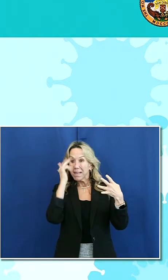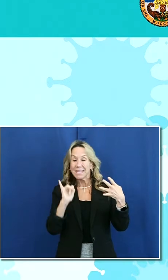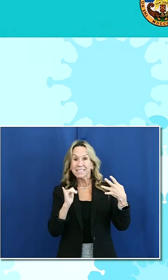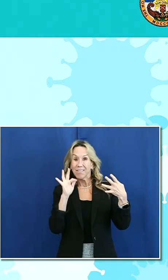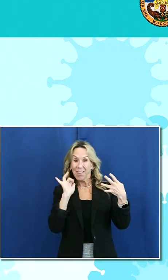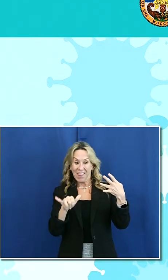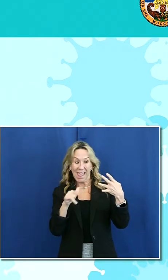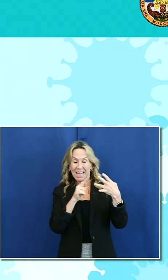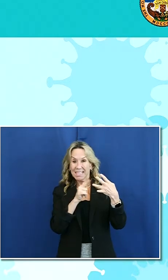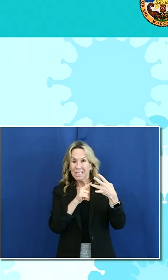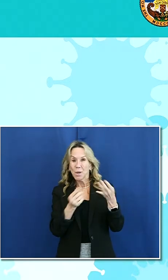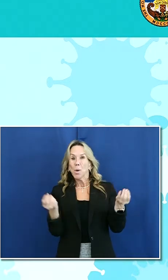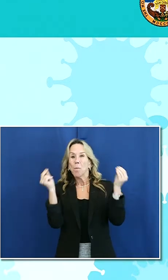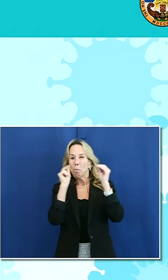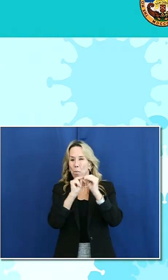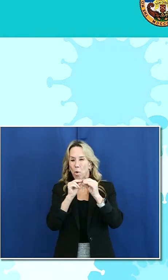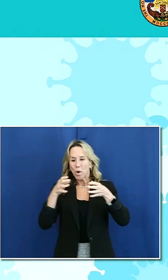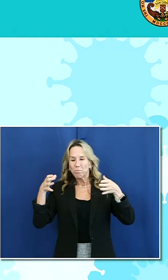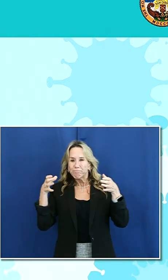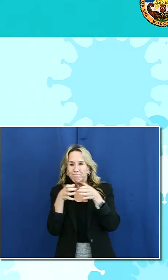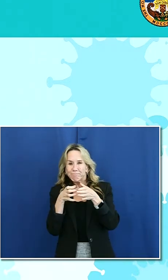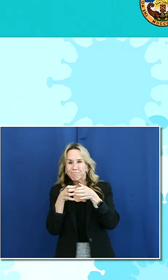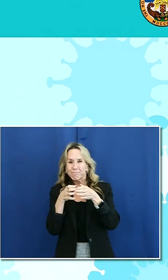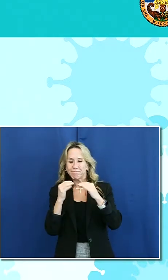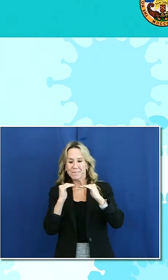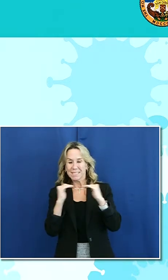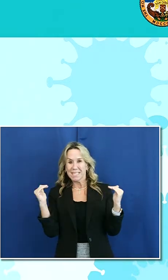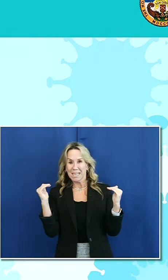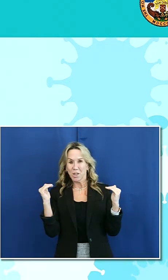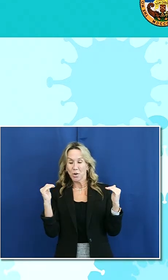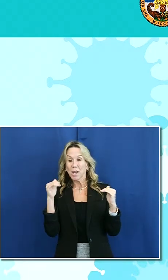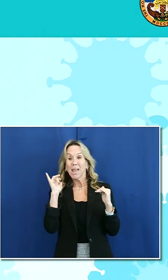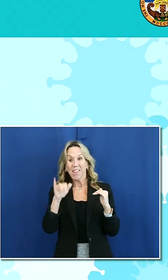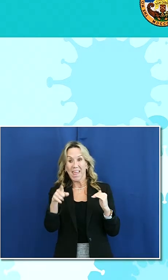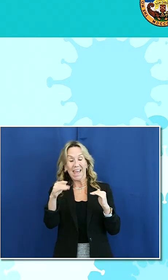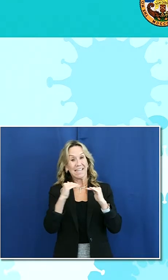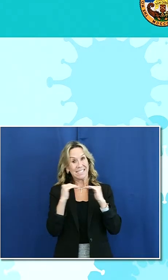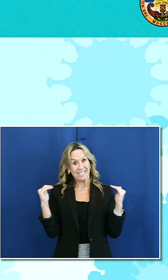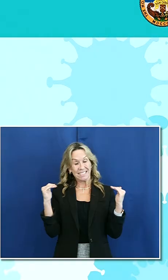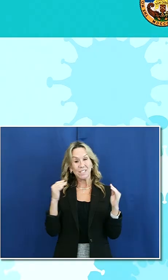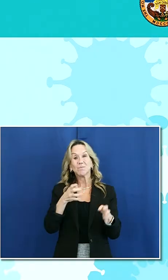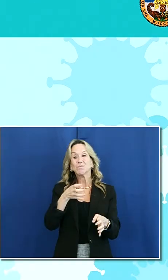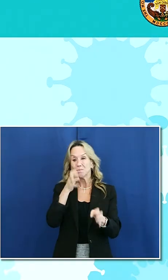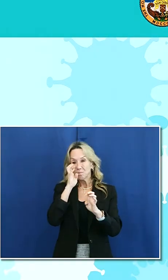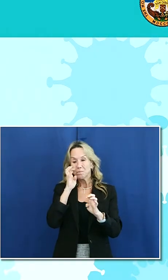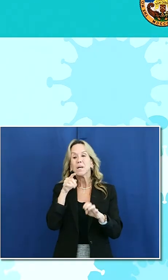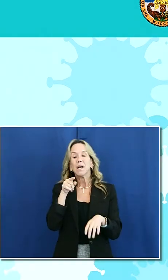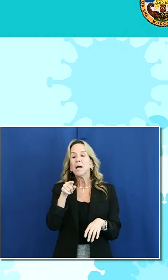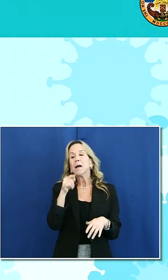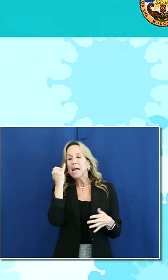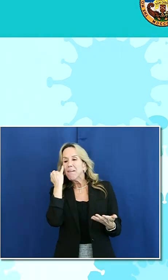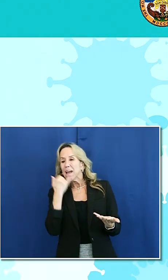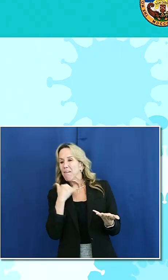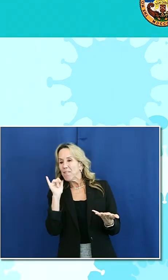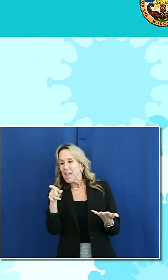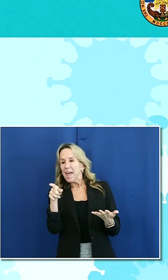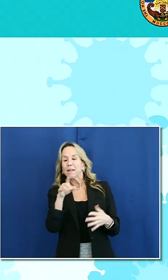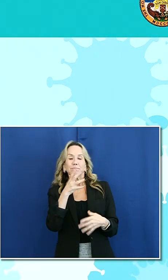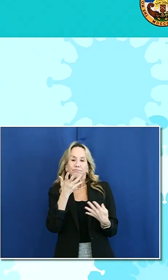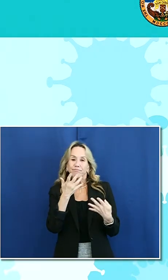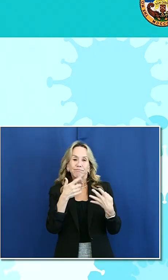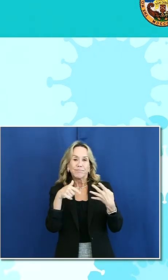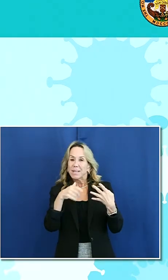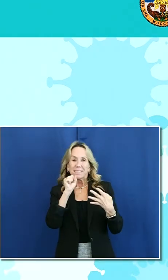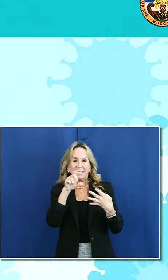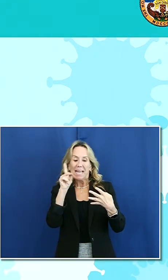is in a more strict tier, that is the tier that a county would be placed in. So hence, San